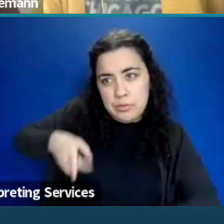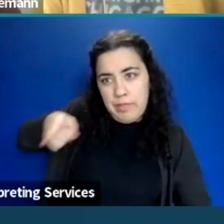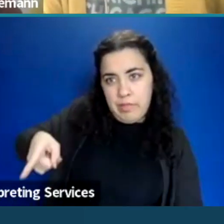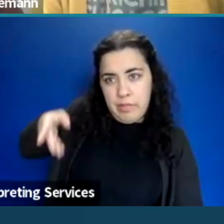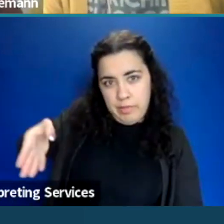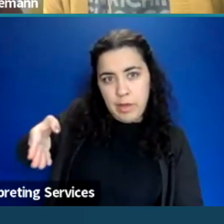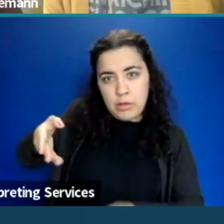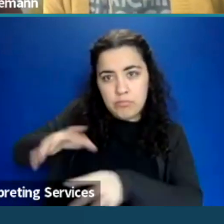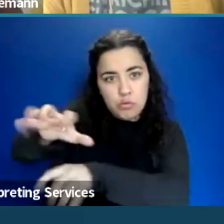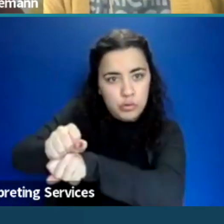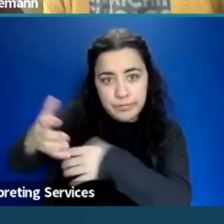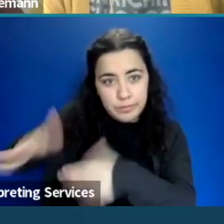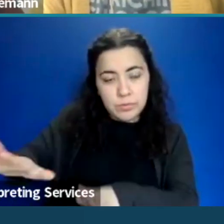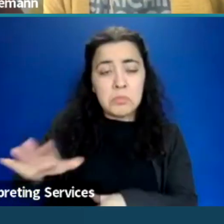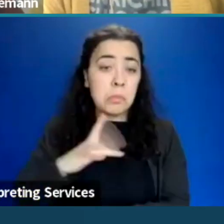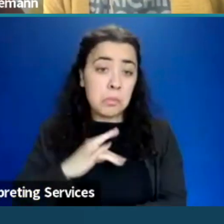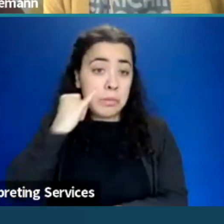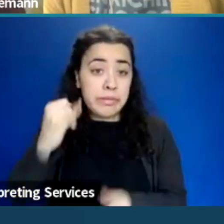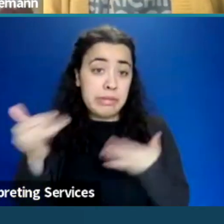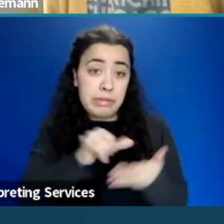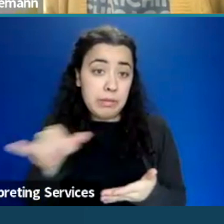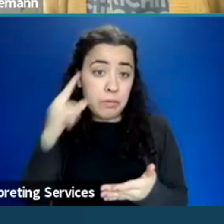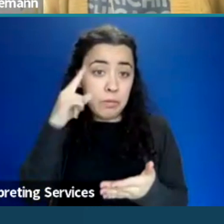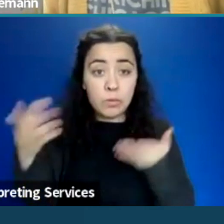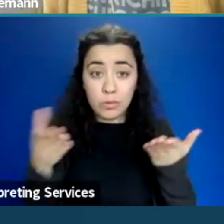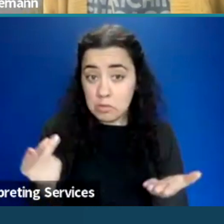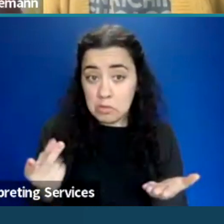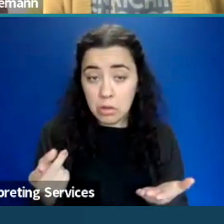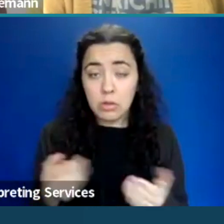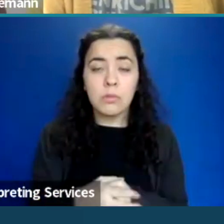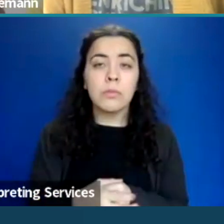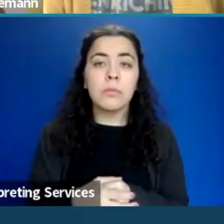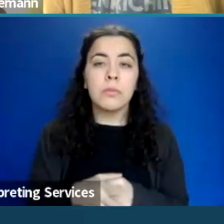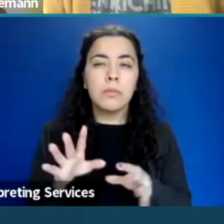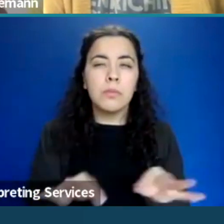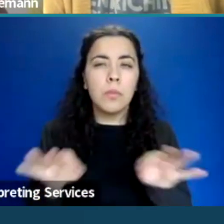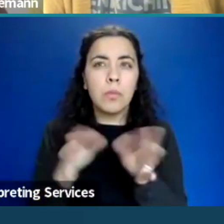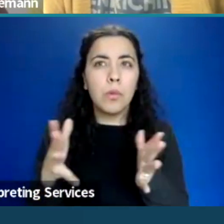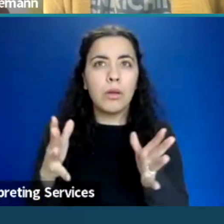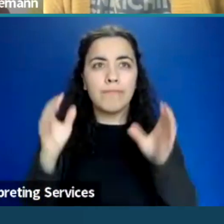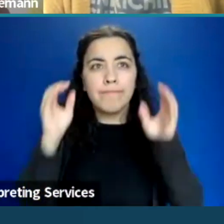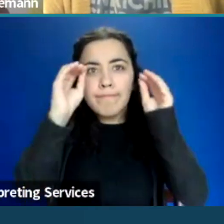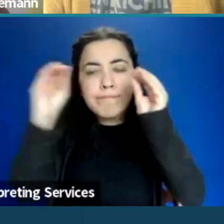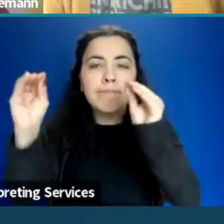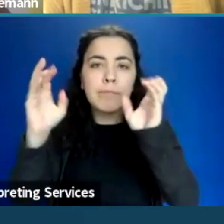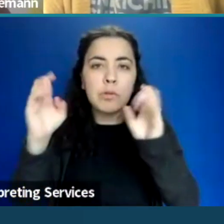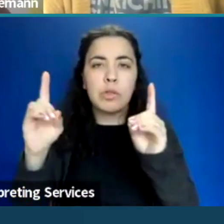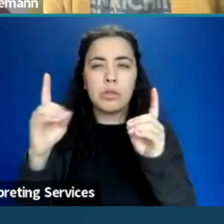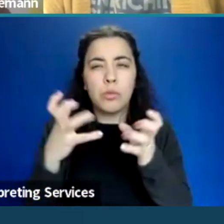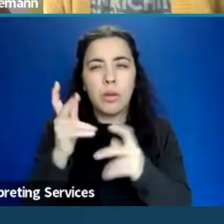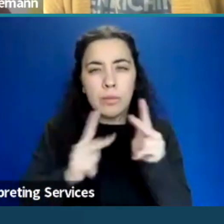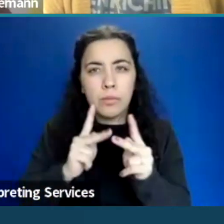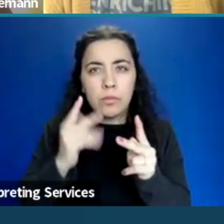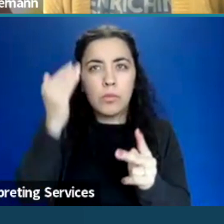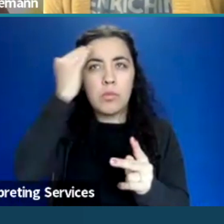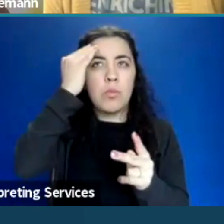Just if the main thing is education, is for people to know about service